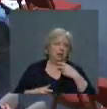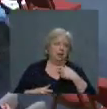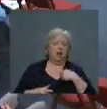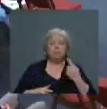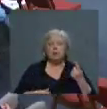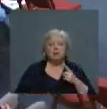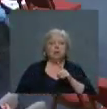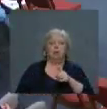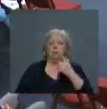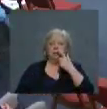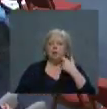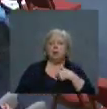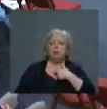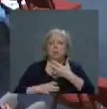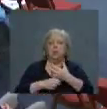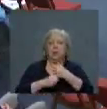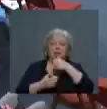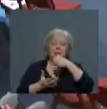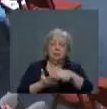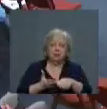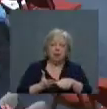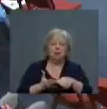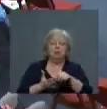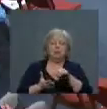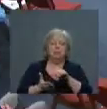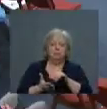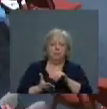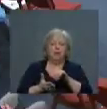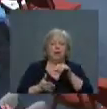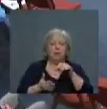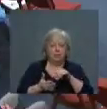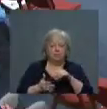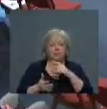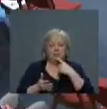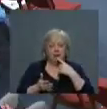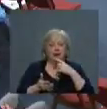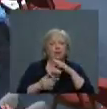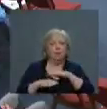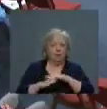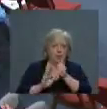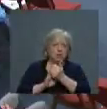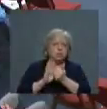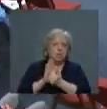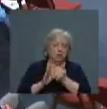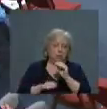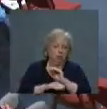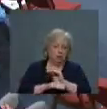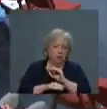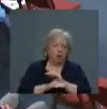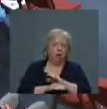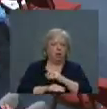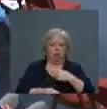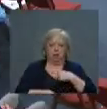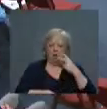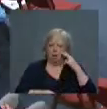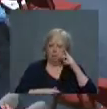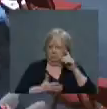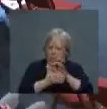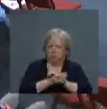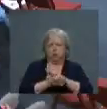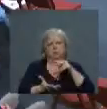coming because we got the letter that it was to be on the agenda tonight. And I believe in standing